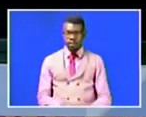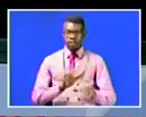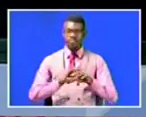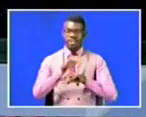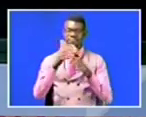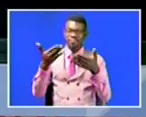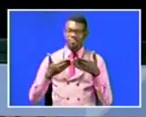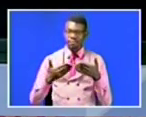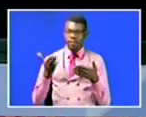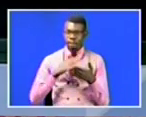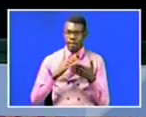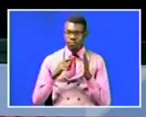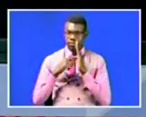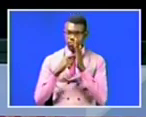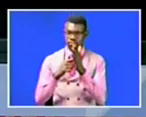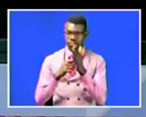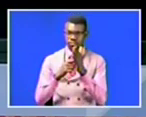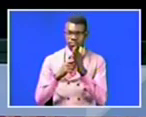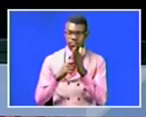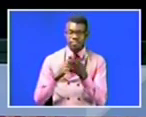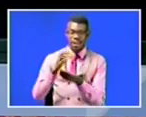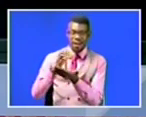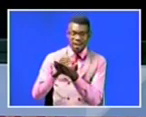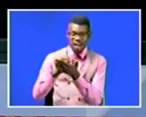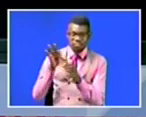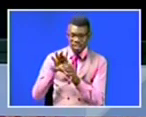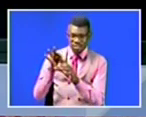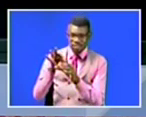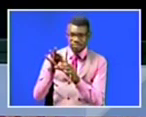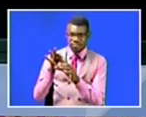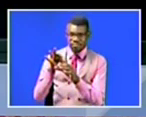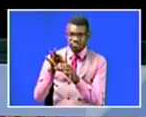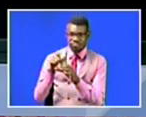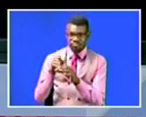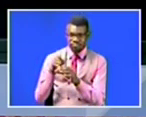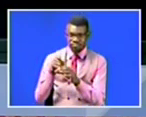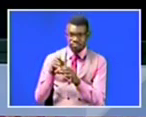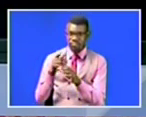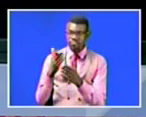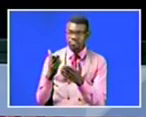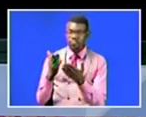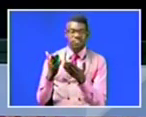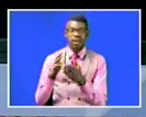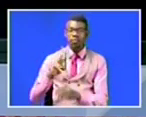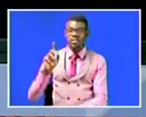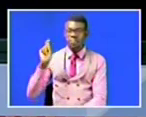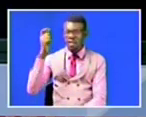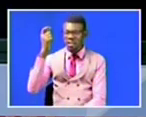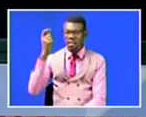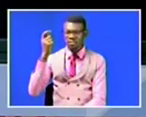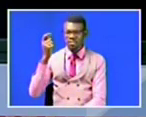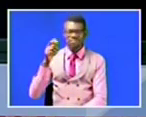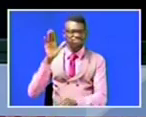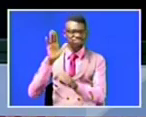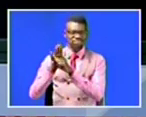Good evening and welcome back to the show. A cup of tea at breakfast or after a meal is not strange in Western Kenya, but